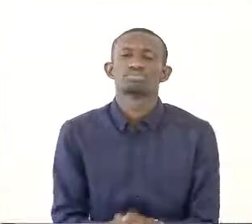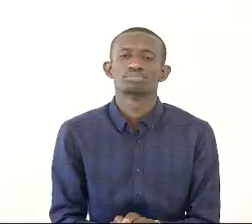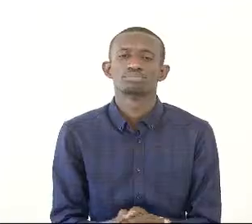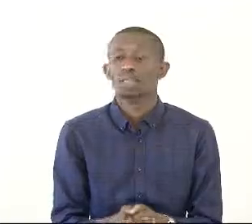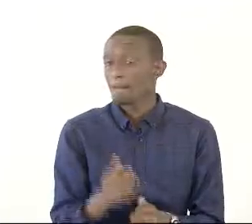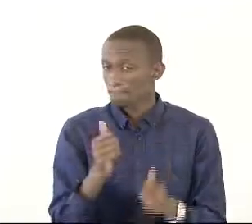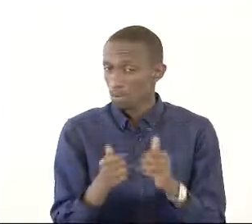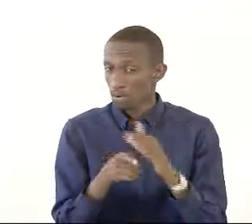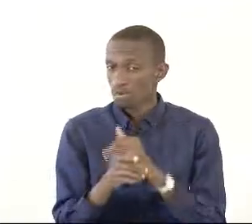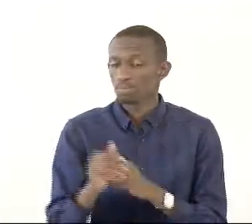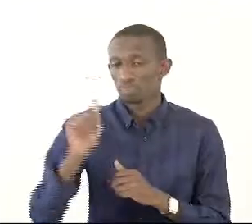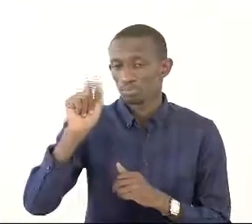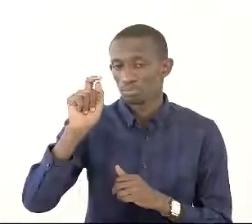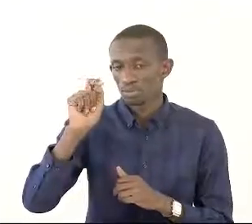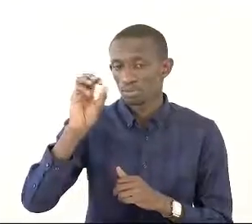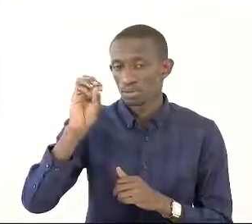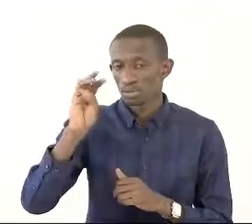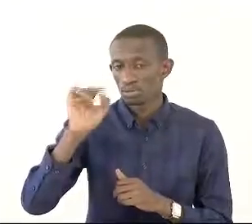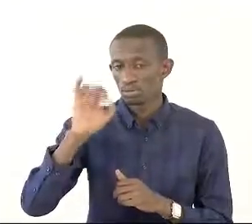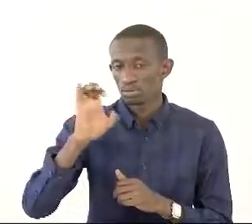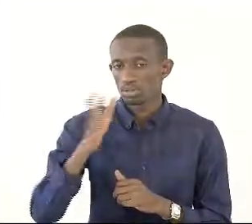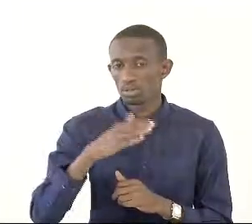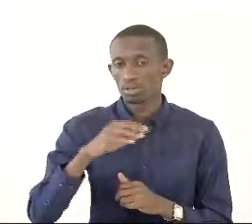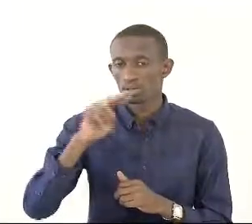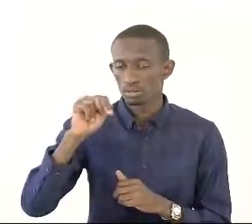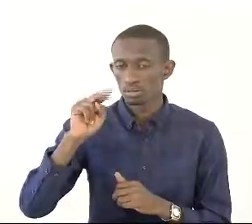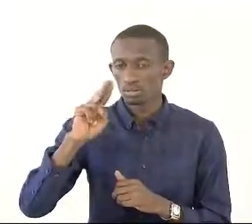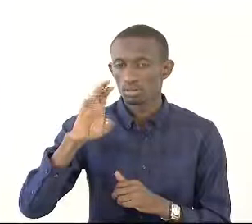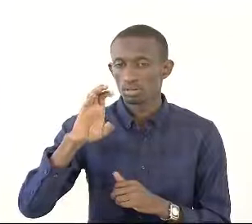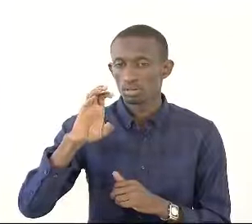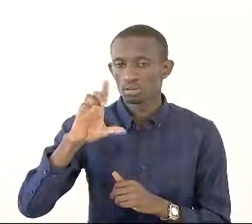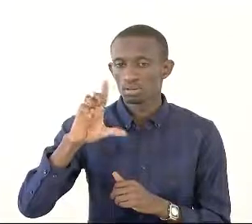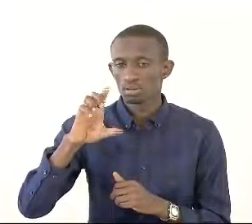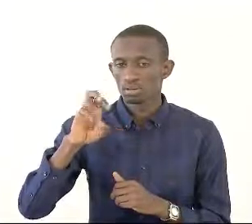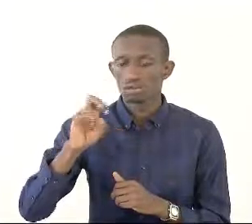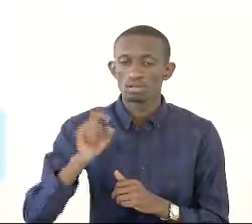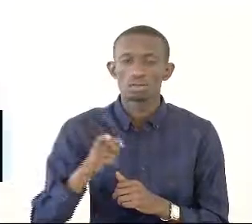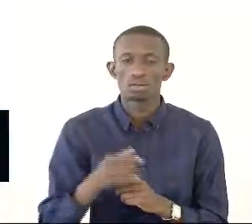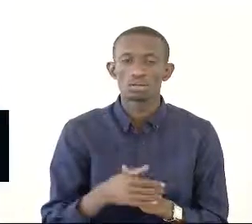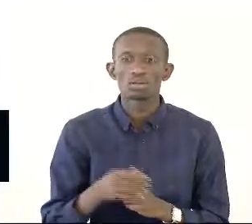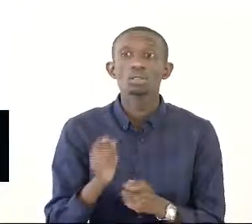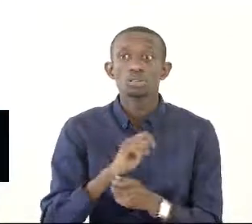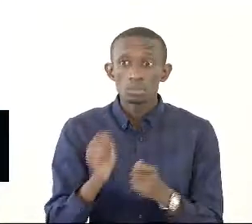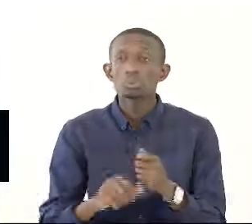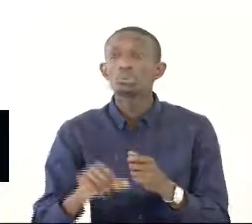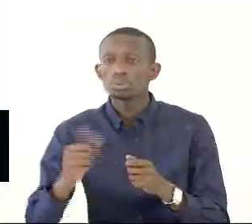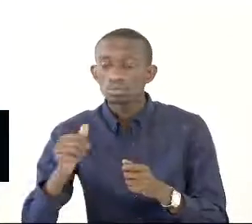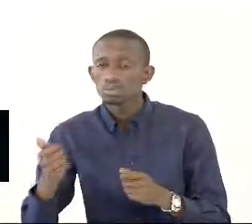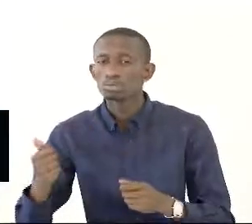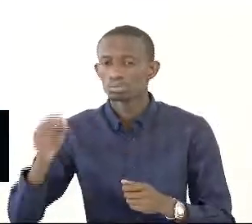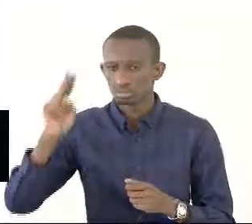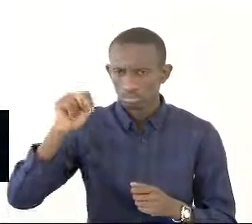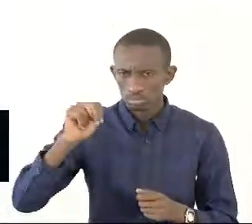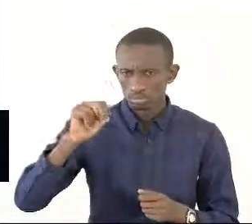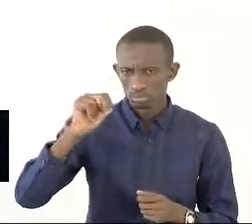atomic nucleus spontaneously loses energy to become another nucleus. This is what we have